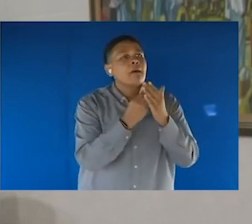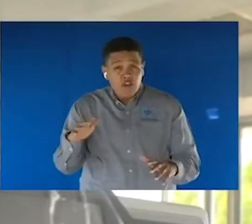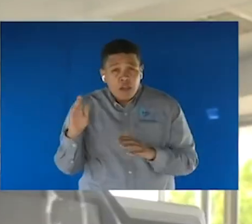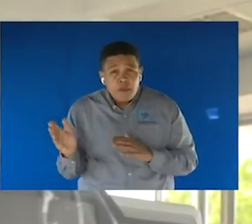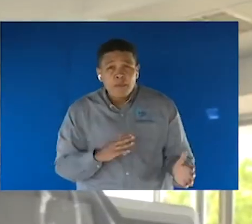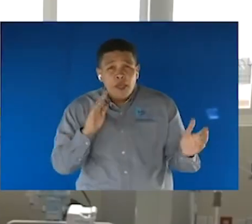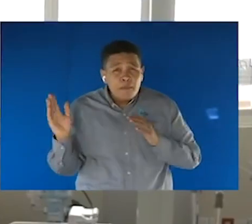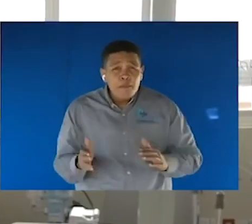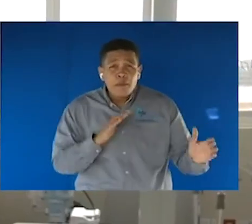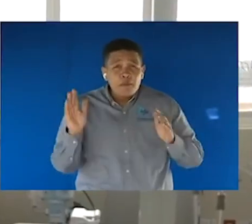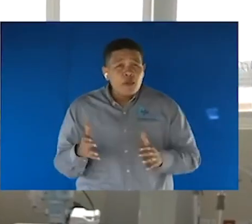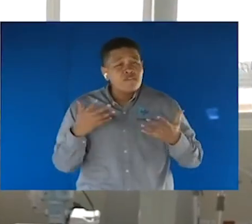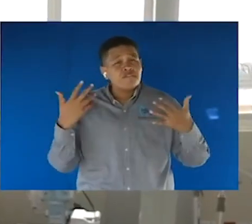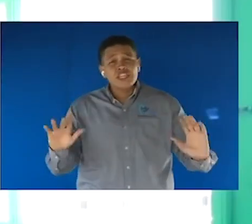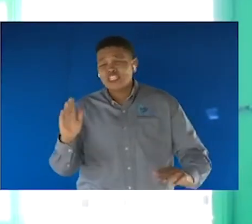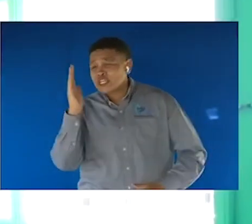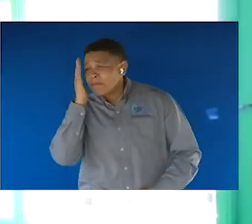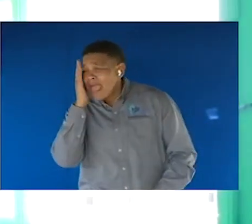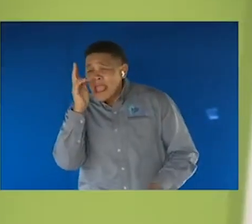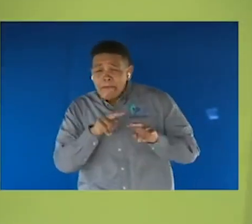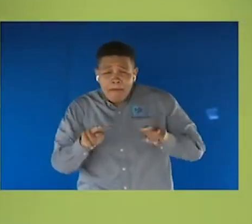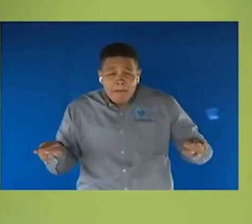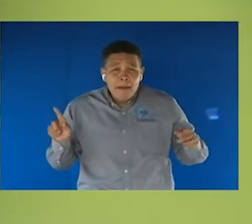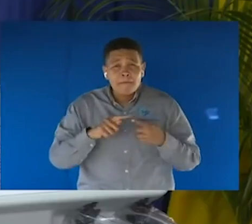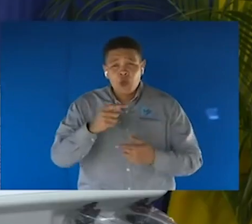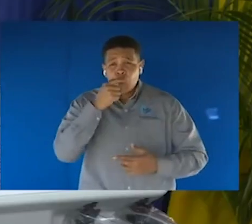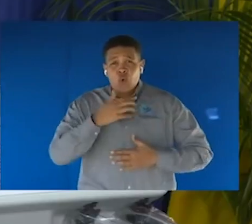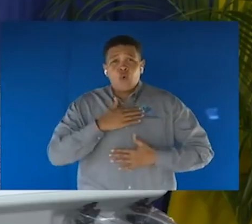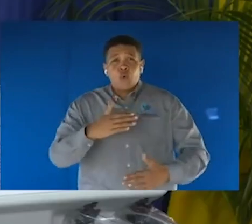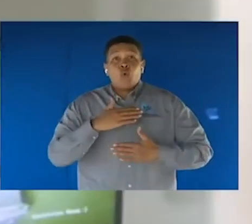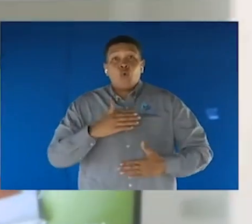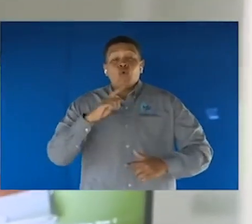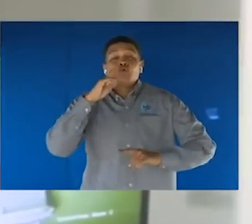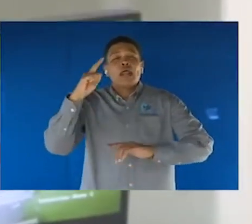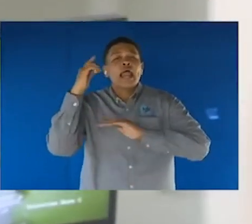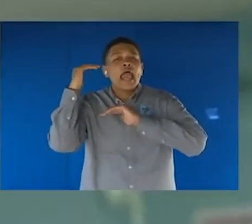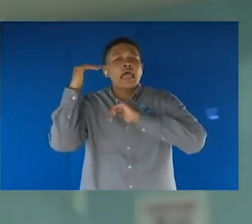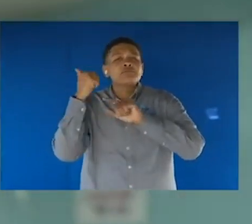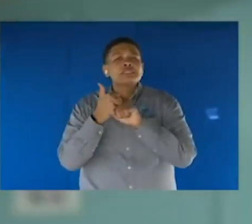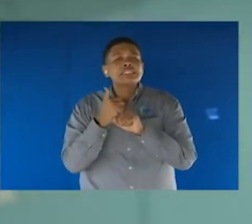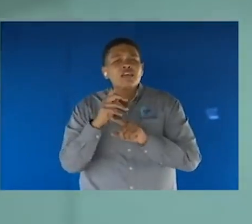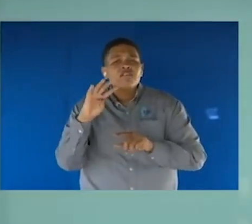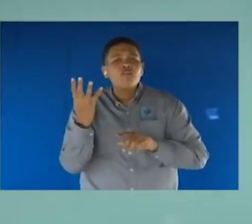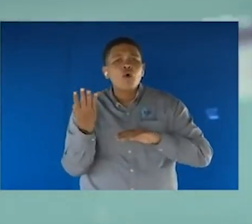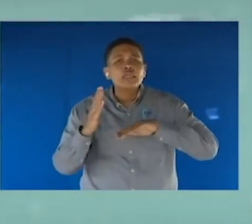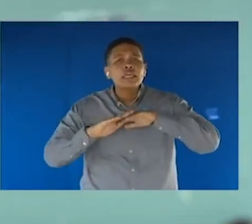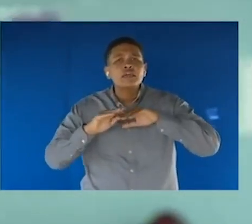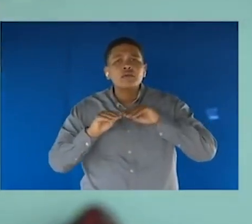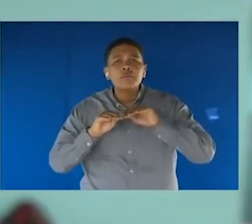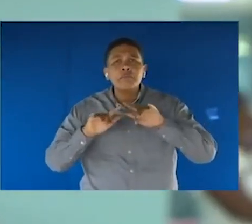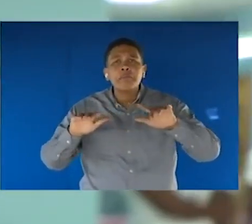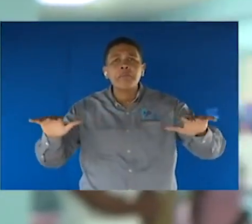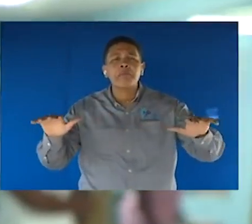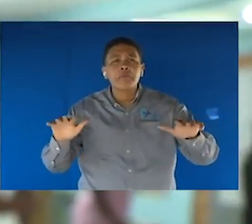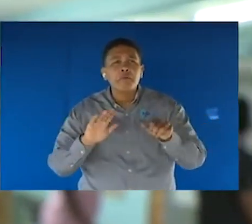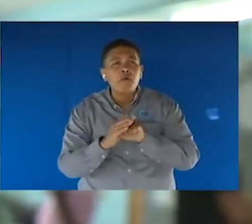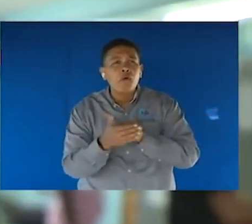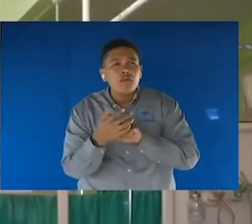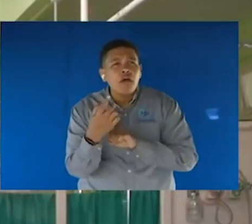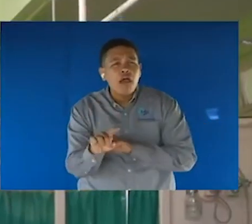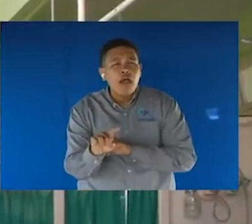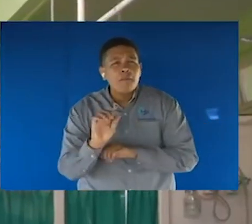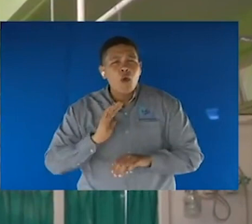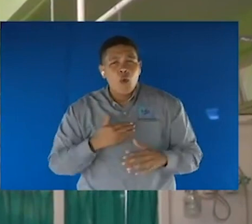income. He says that the government was able to reallocate resources within the budget to deliver over $100 billion for